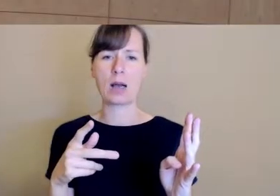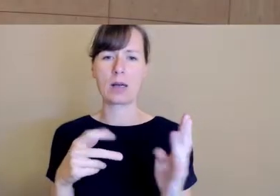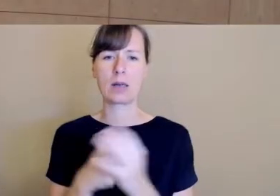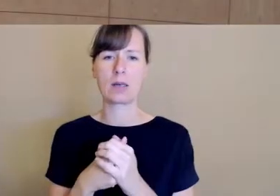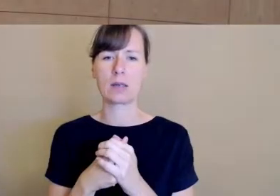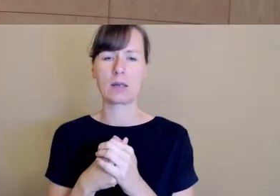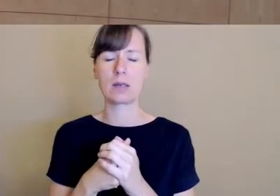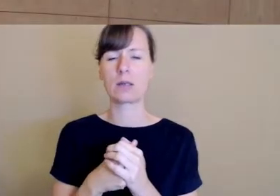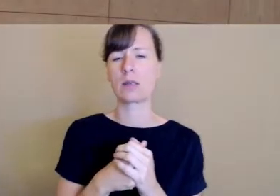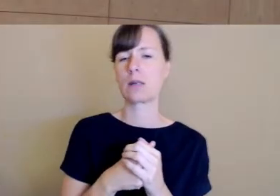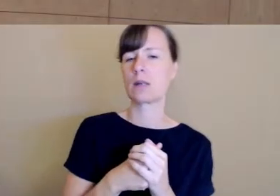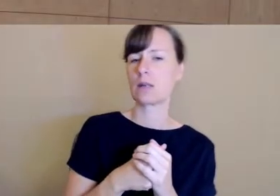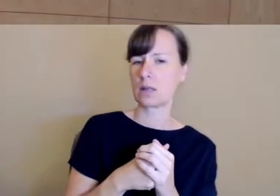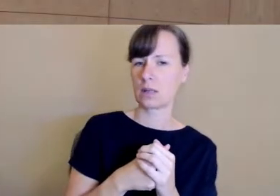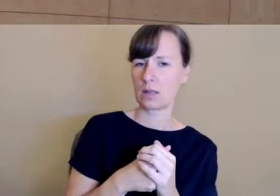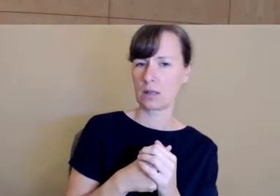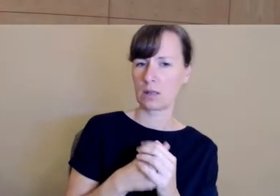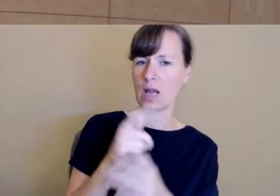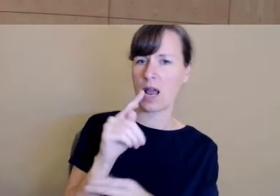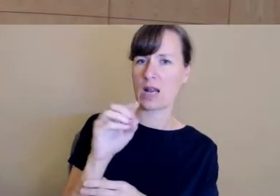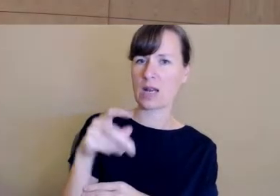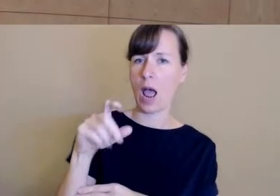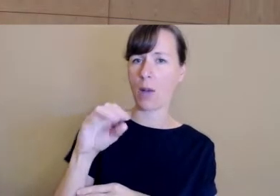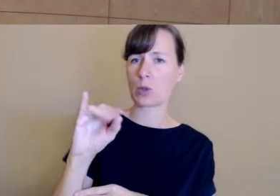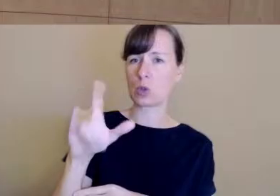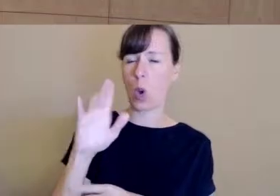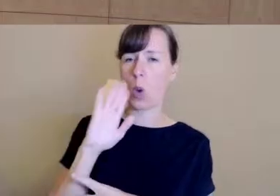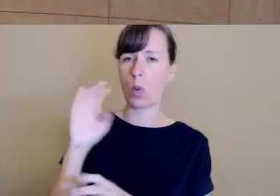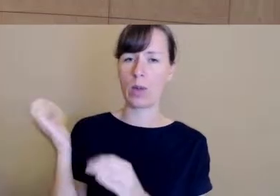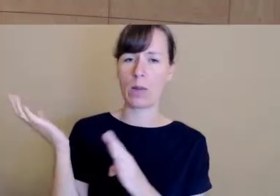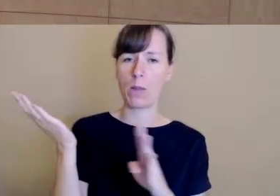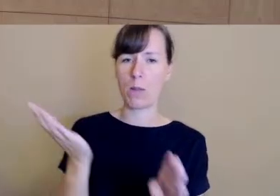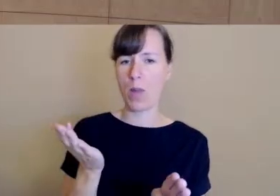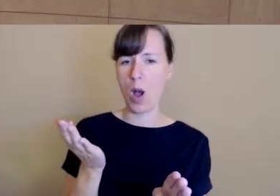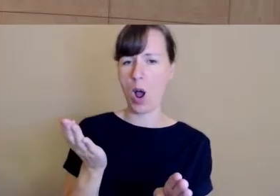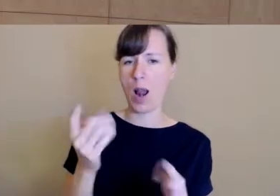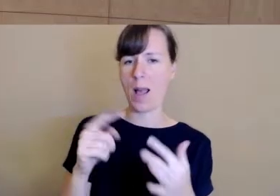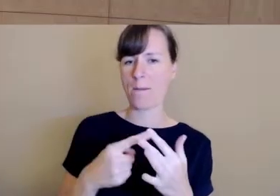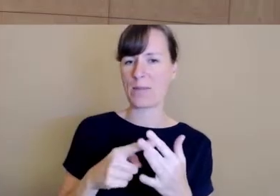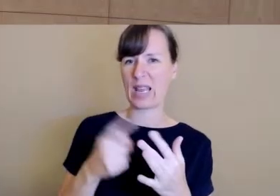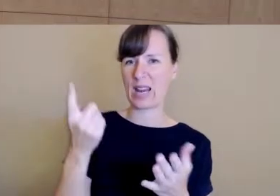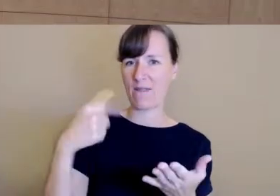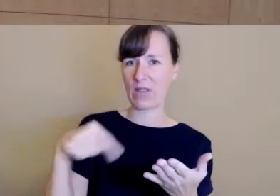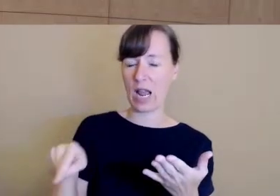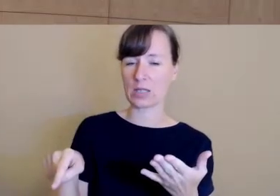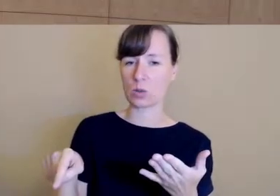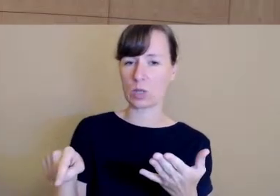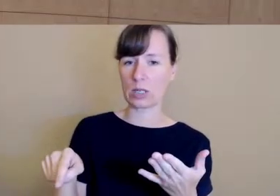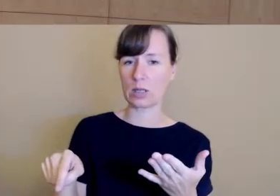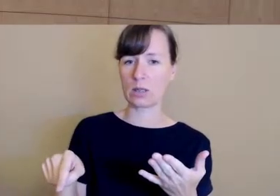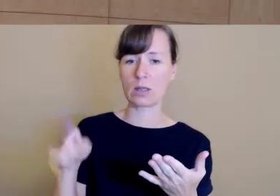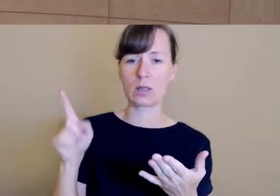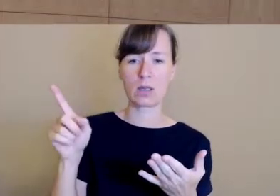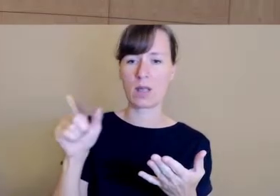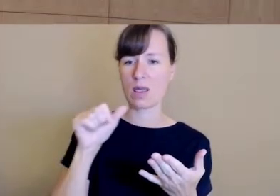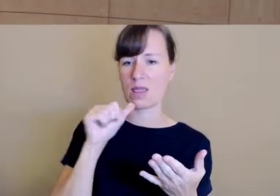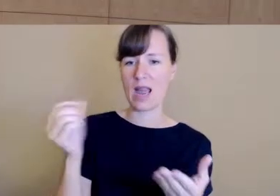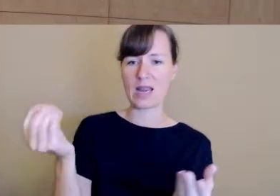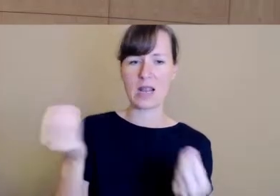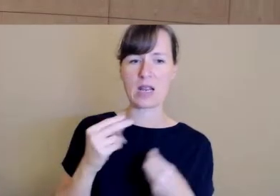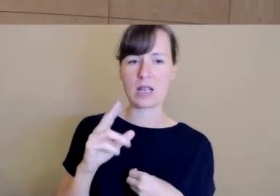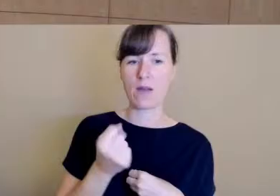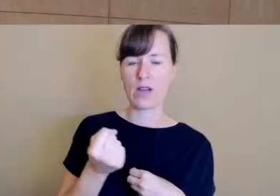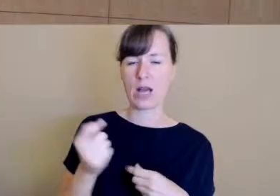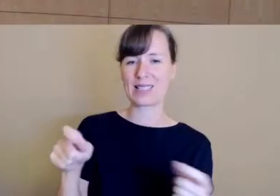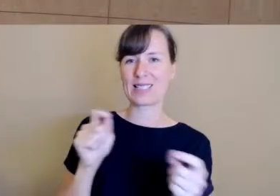They're looking to have the topsoil brought in into the beginning of next week. They did not give us an exact date of when